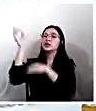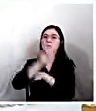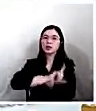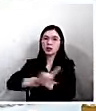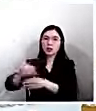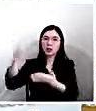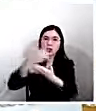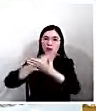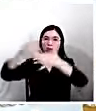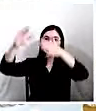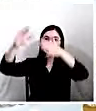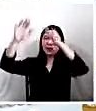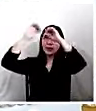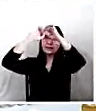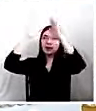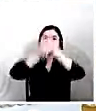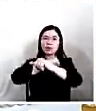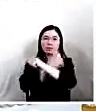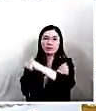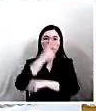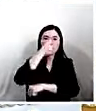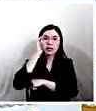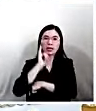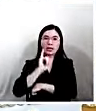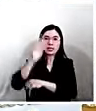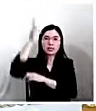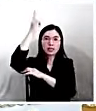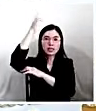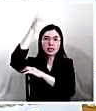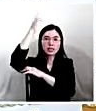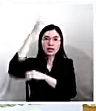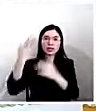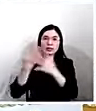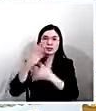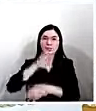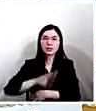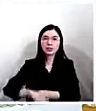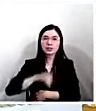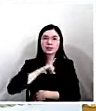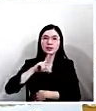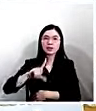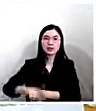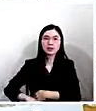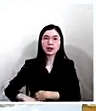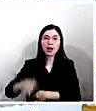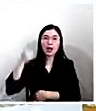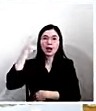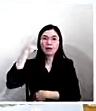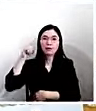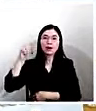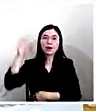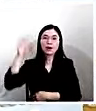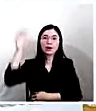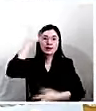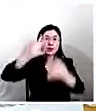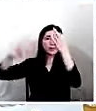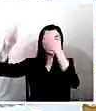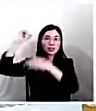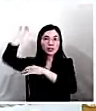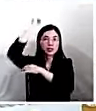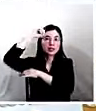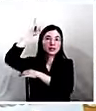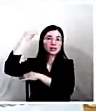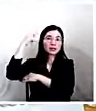Father, Almighty and Eternal God, through Christ our Lord. For us on the festival of Saint John Mary